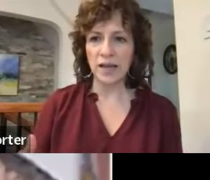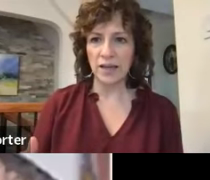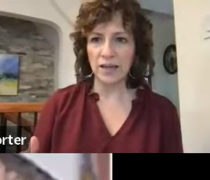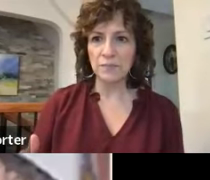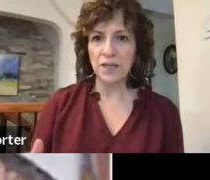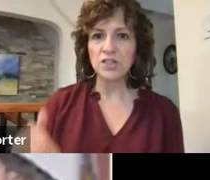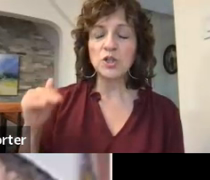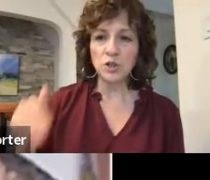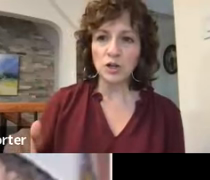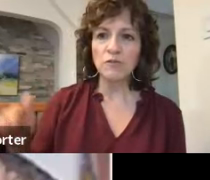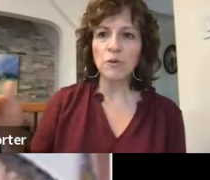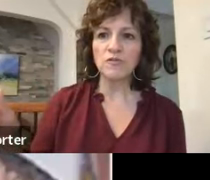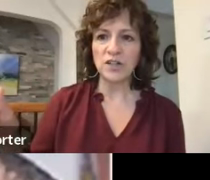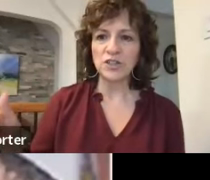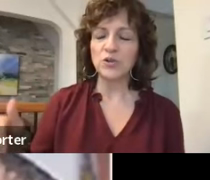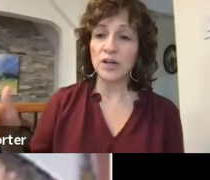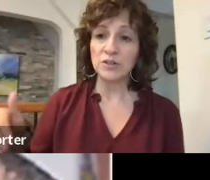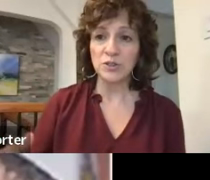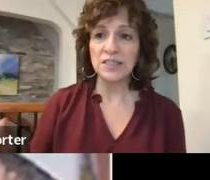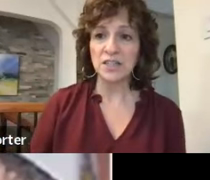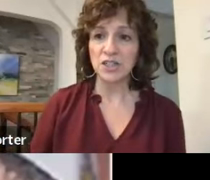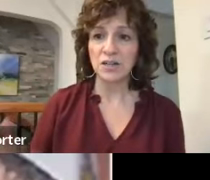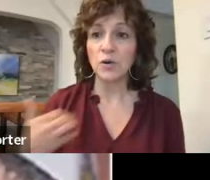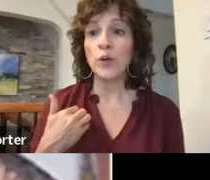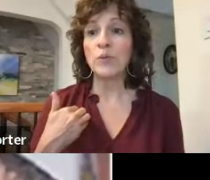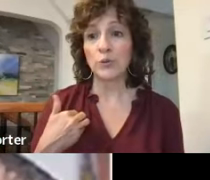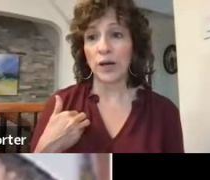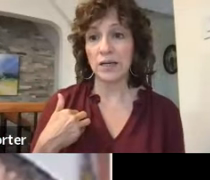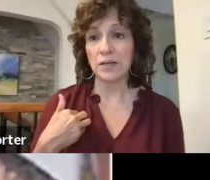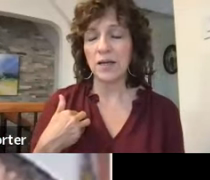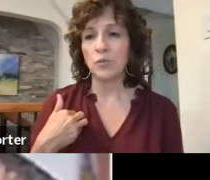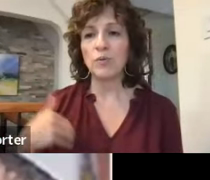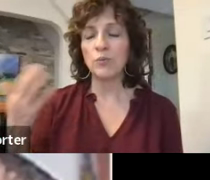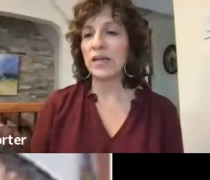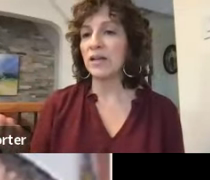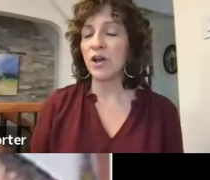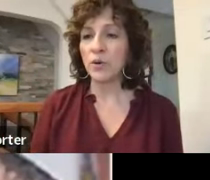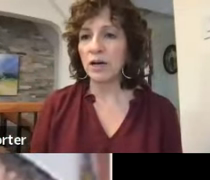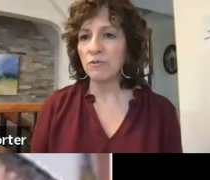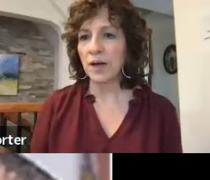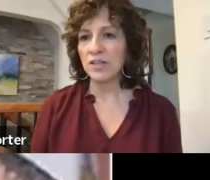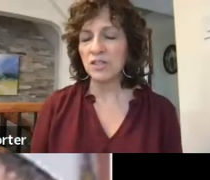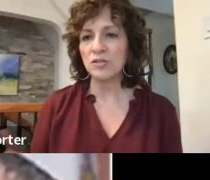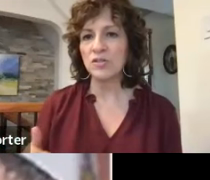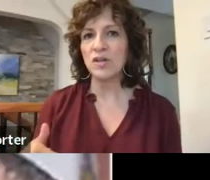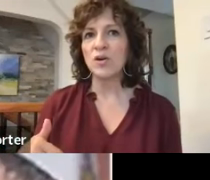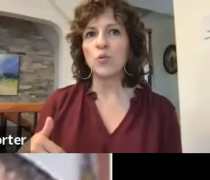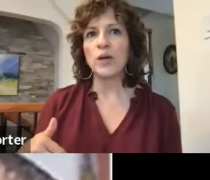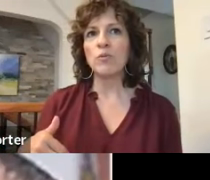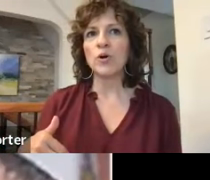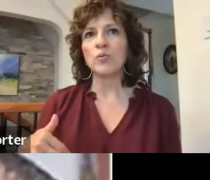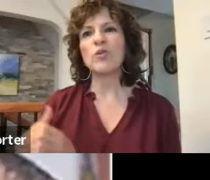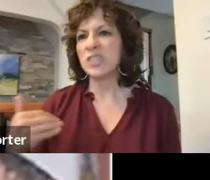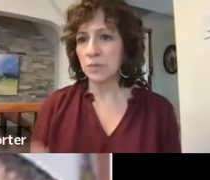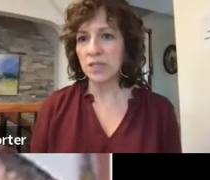weren't ready to look for a professional who understood addiction. We weren't ready. We didn't know enough about his use.